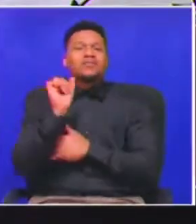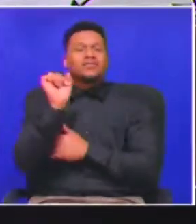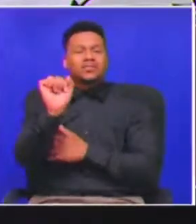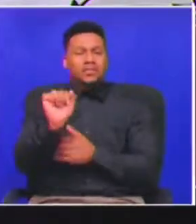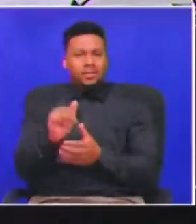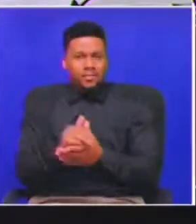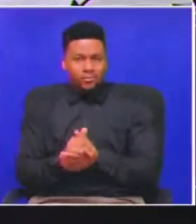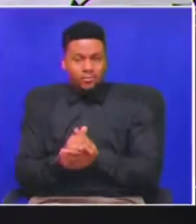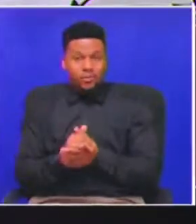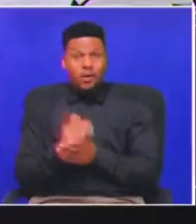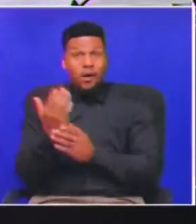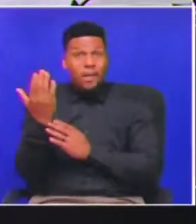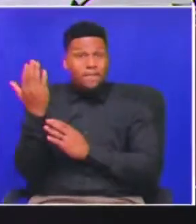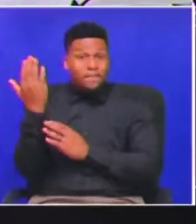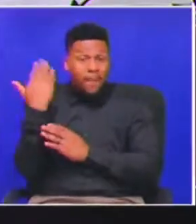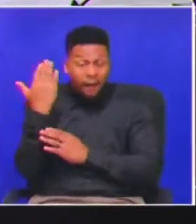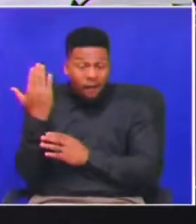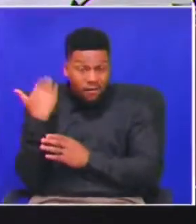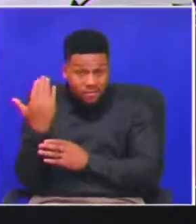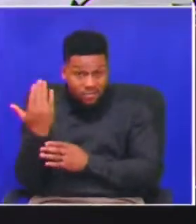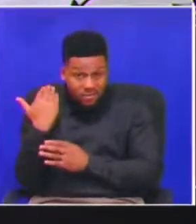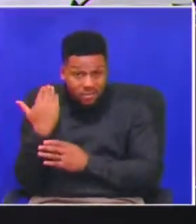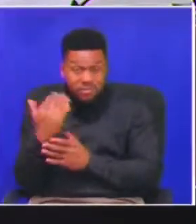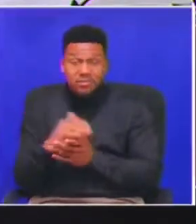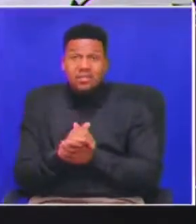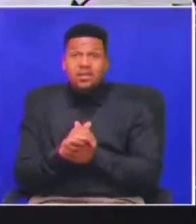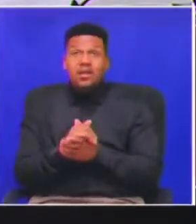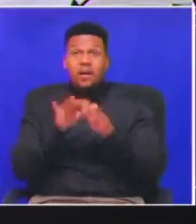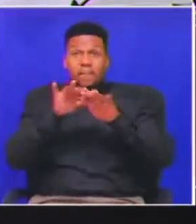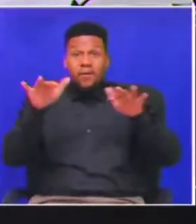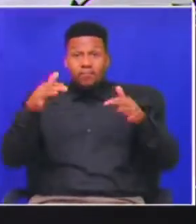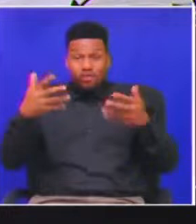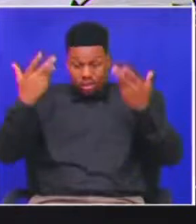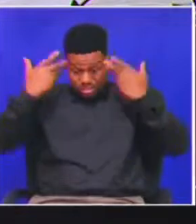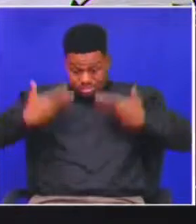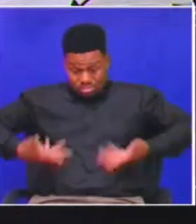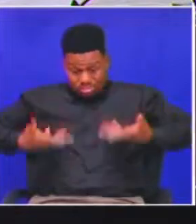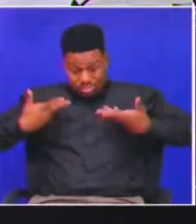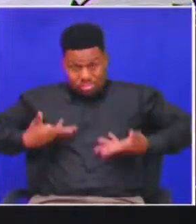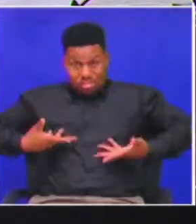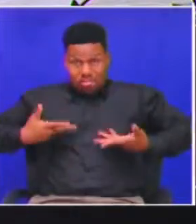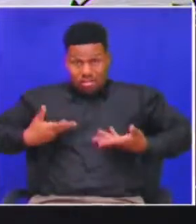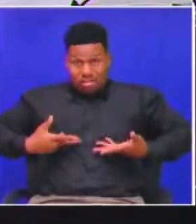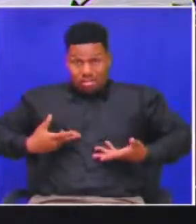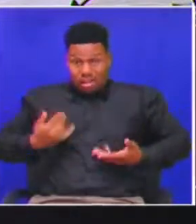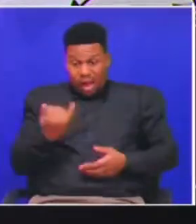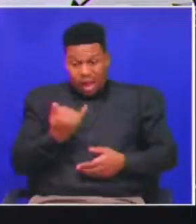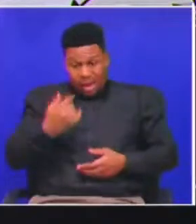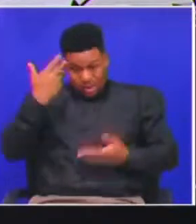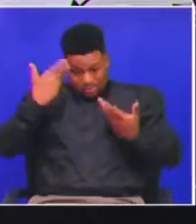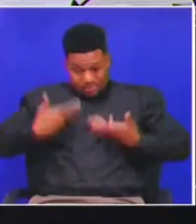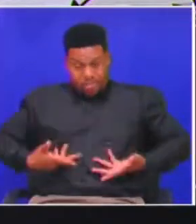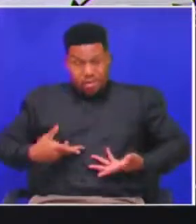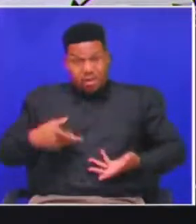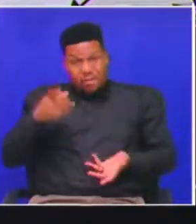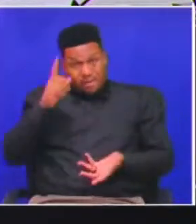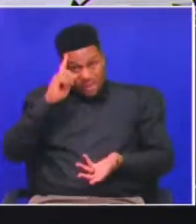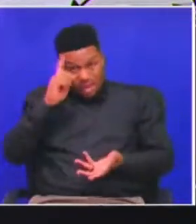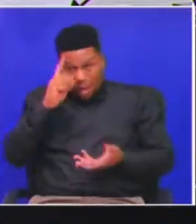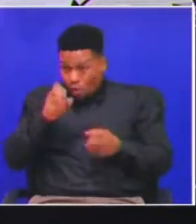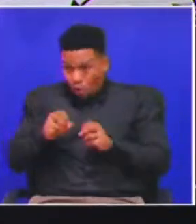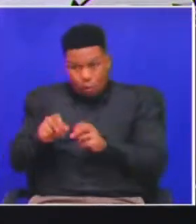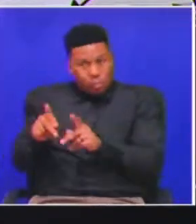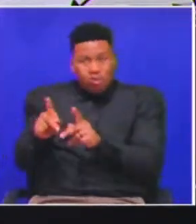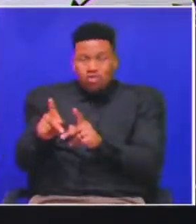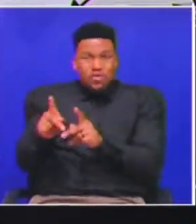past, people who look like me were not given the opportunity. In fact, there were laws that said